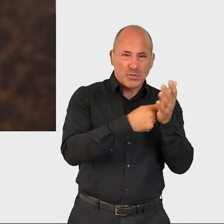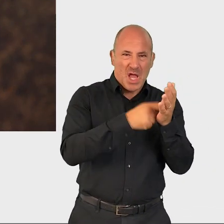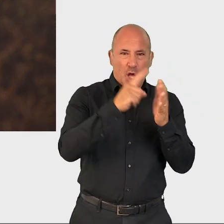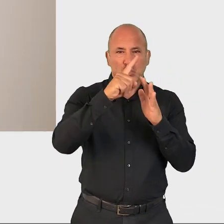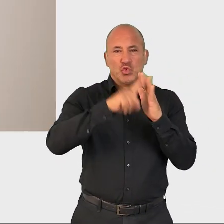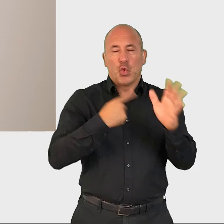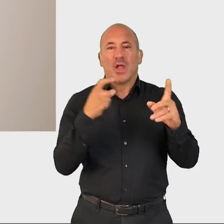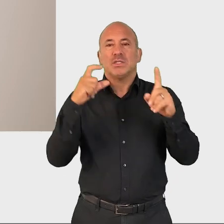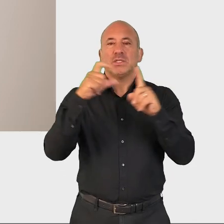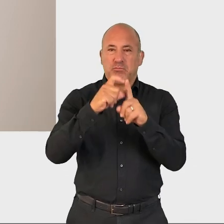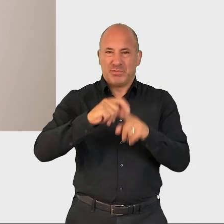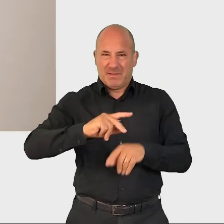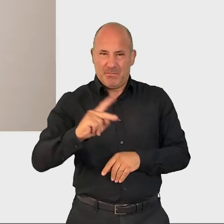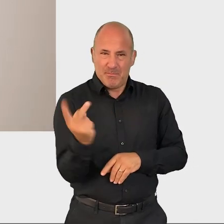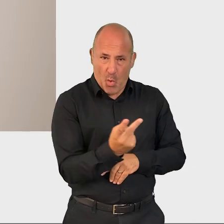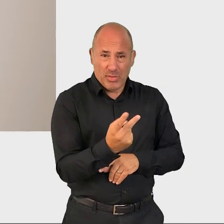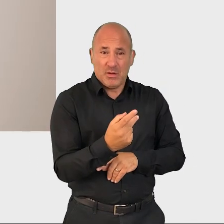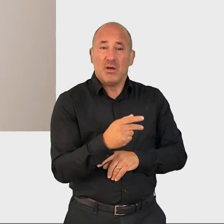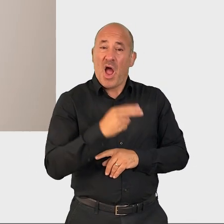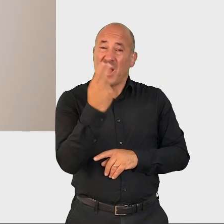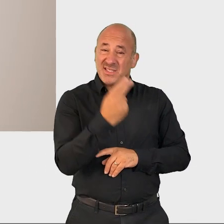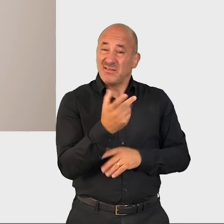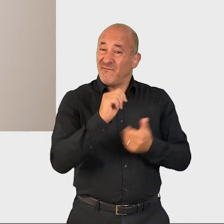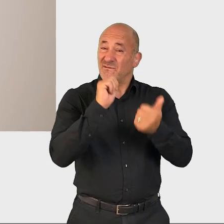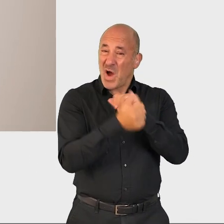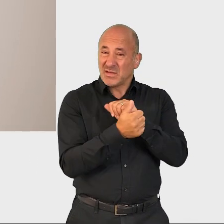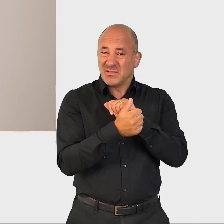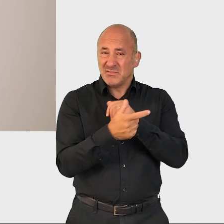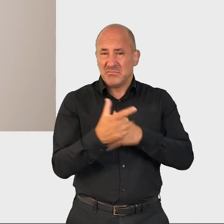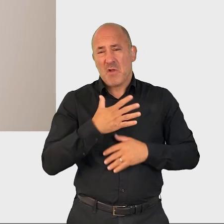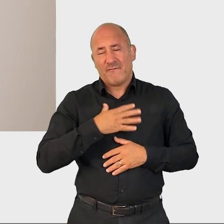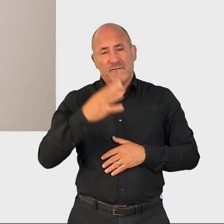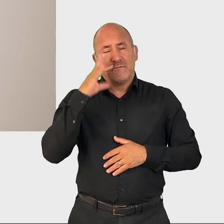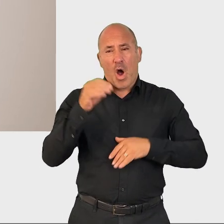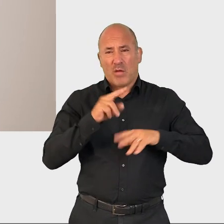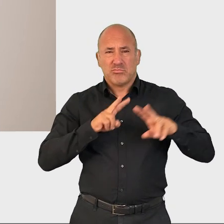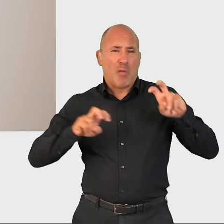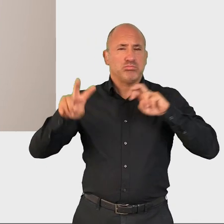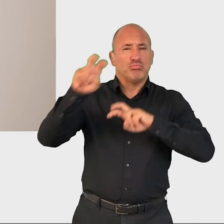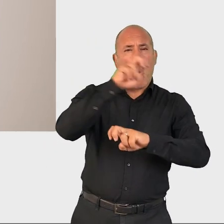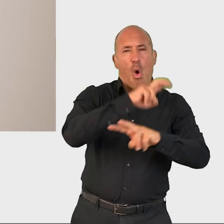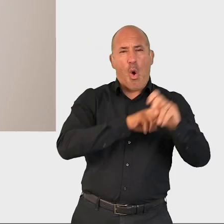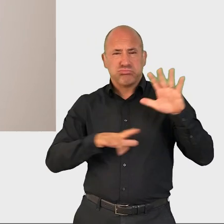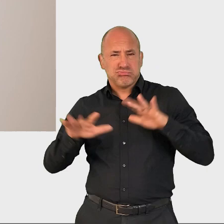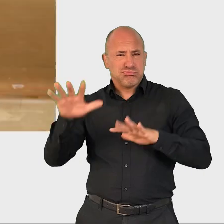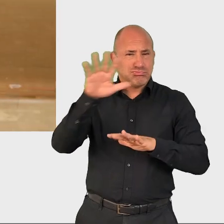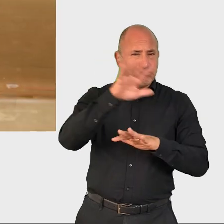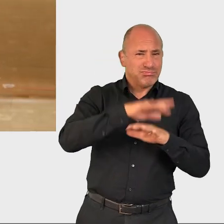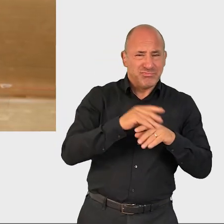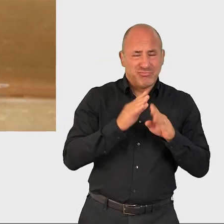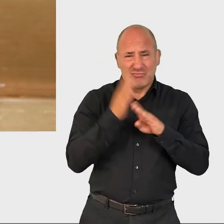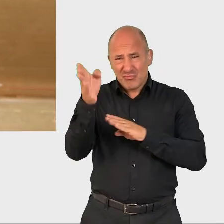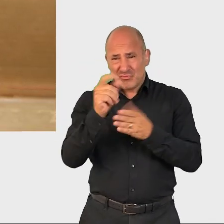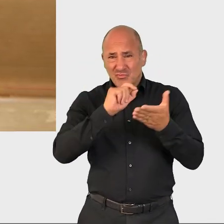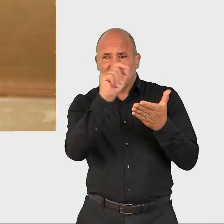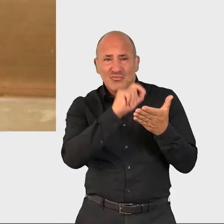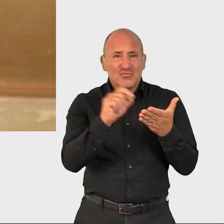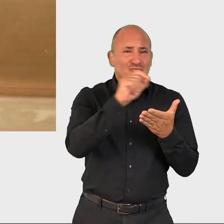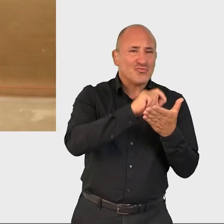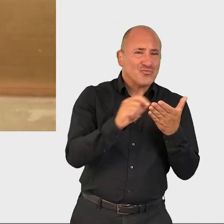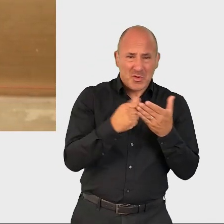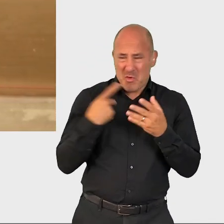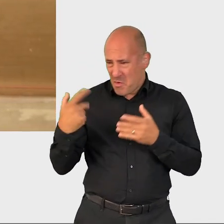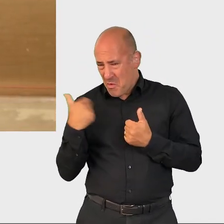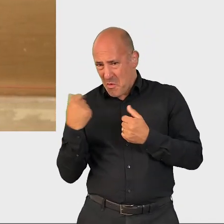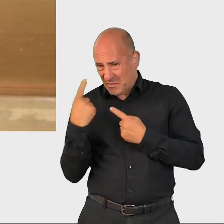Théodore Rousseau and Jules Dupré were two artists and friends who explored areas of France together, taking sketching trips and